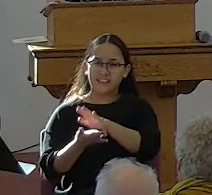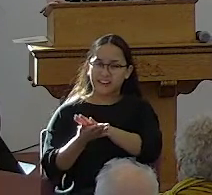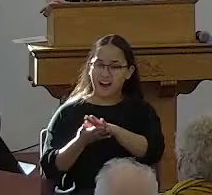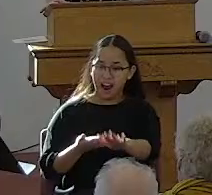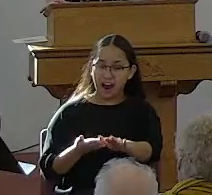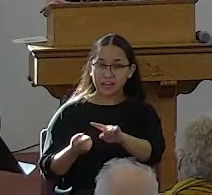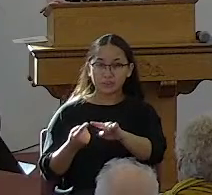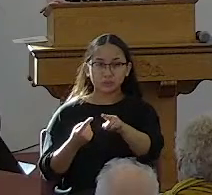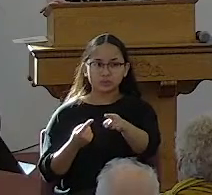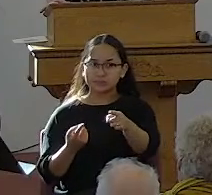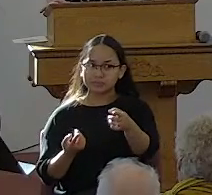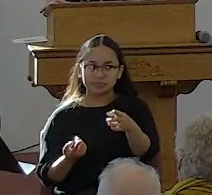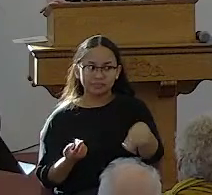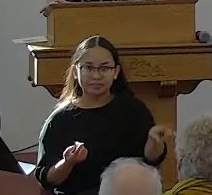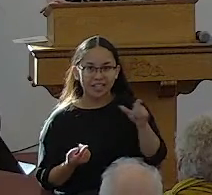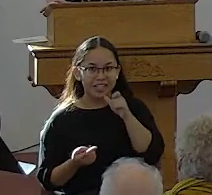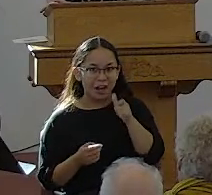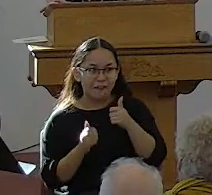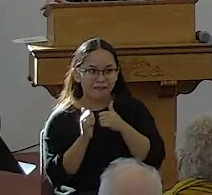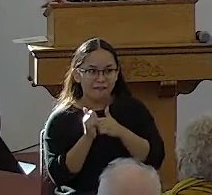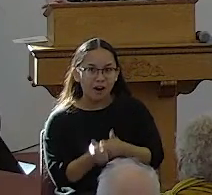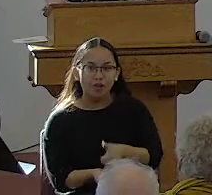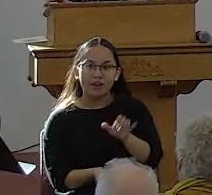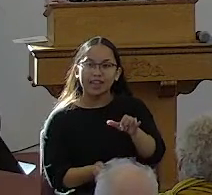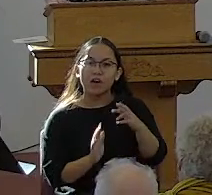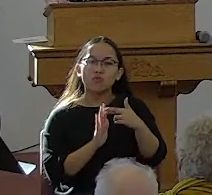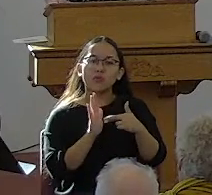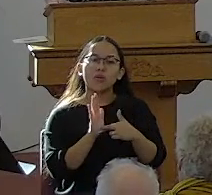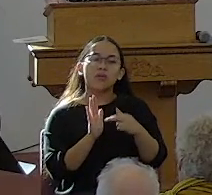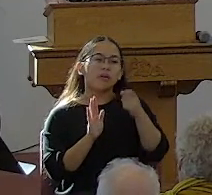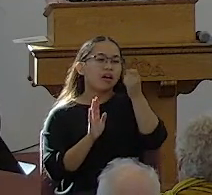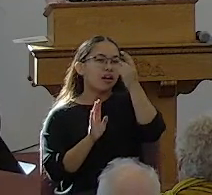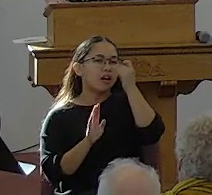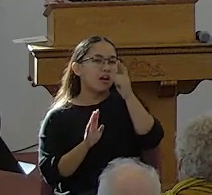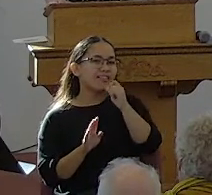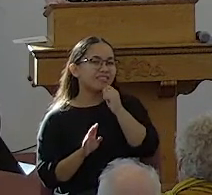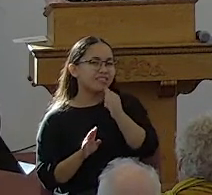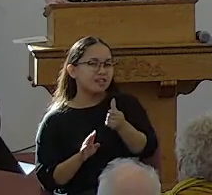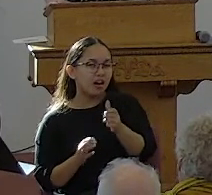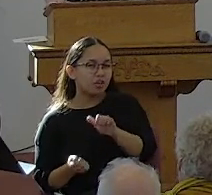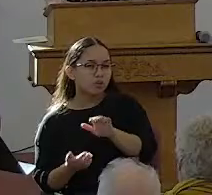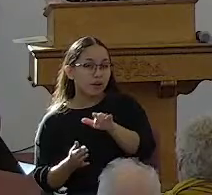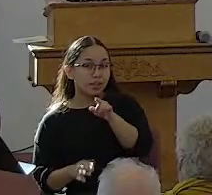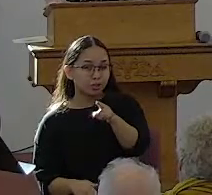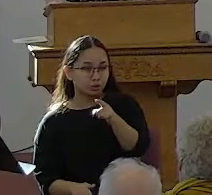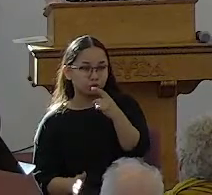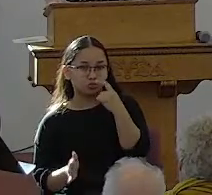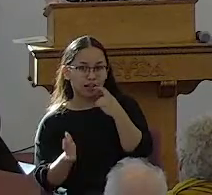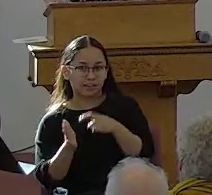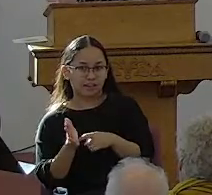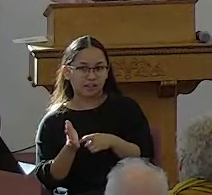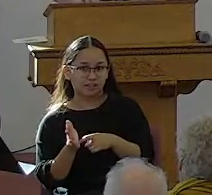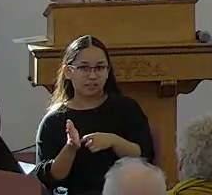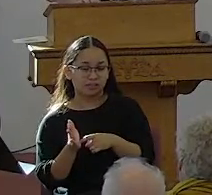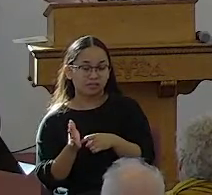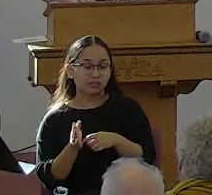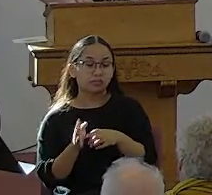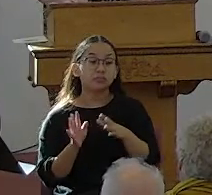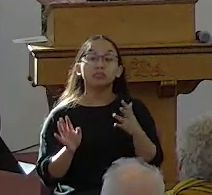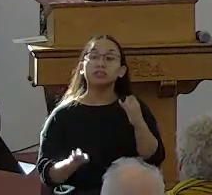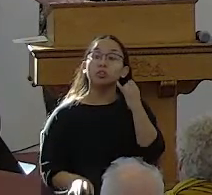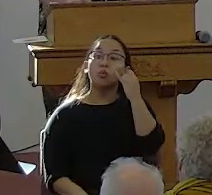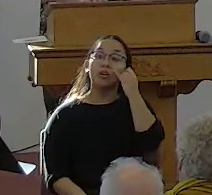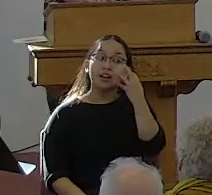following the golden rule? Just not the way that you recognize it, not the way you think it should be done. What if